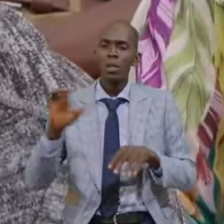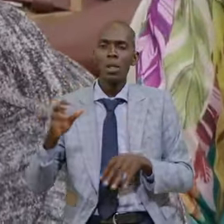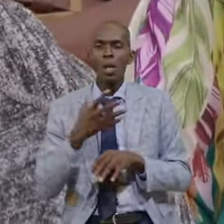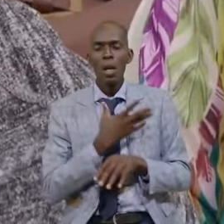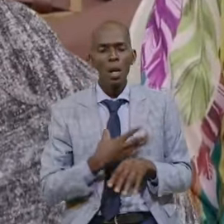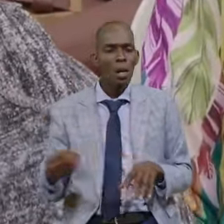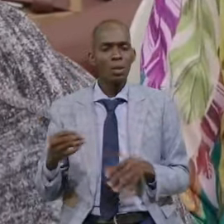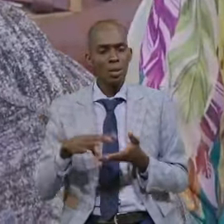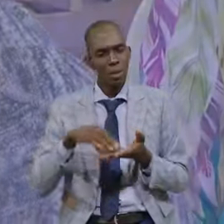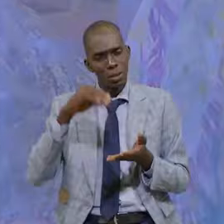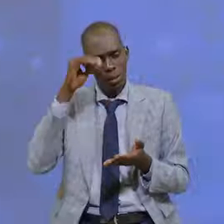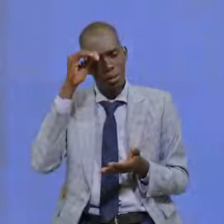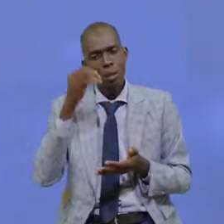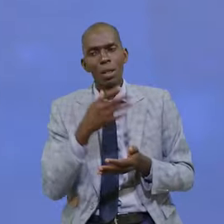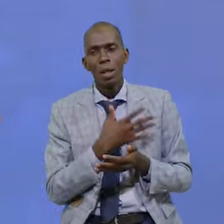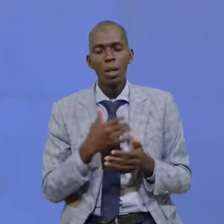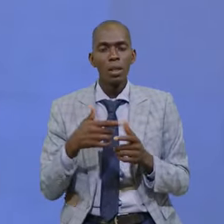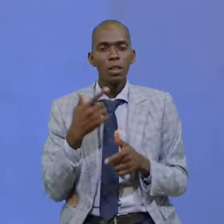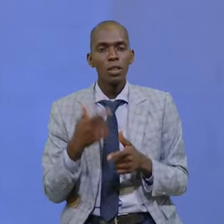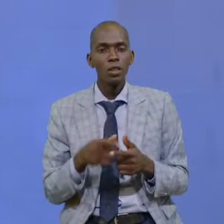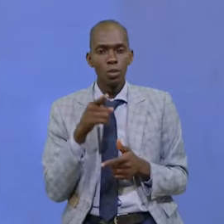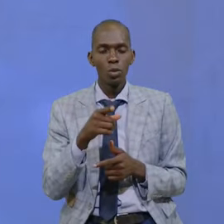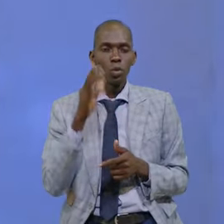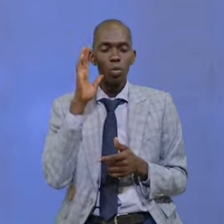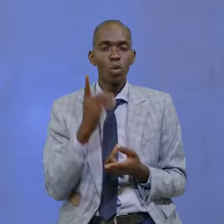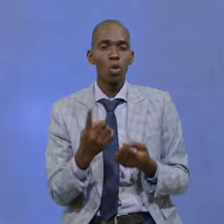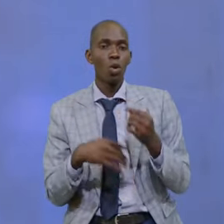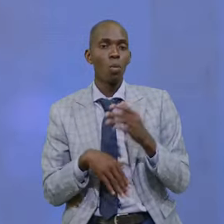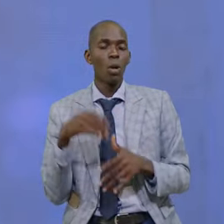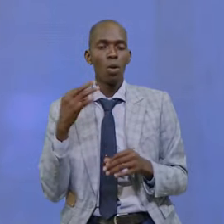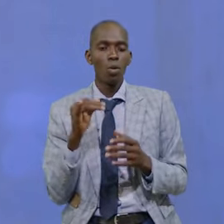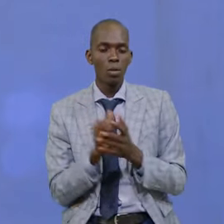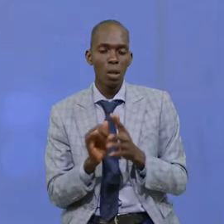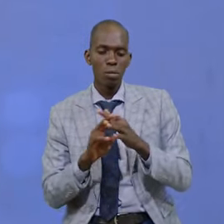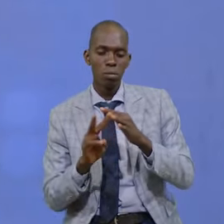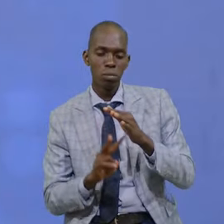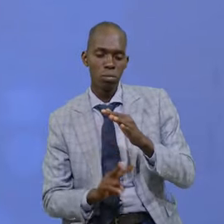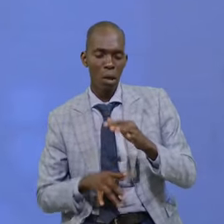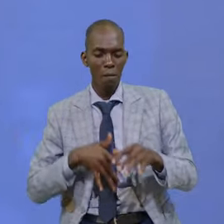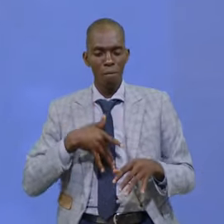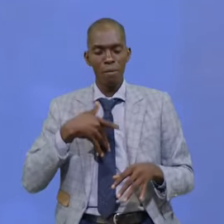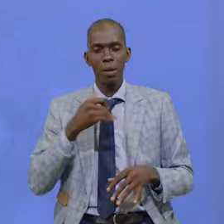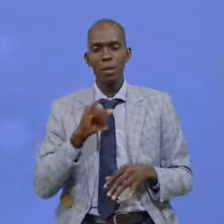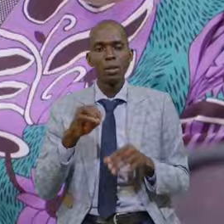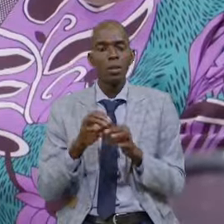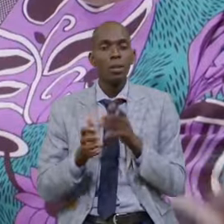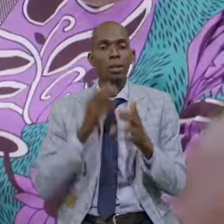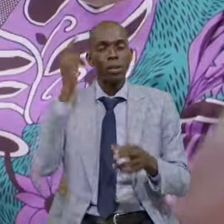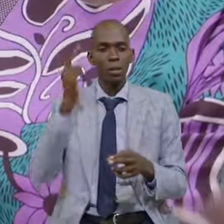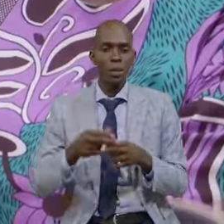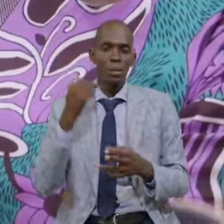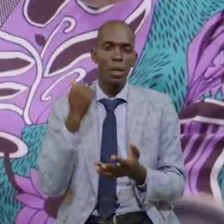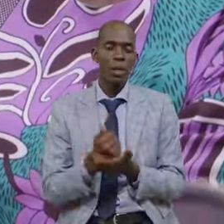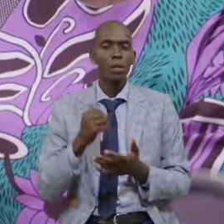learn. And then you'll come out of that sinking feeling in Jesus' name.